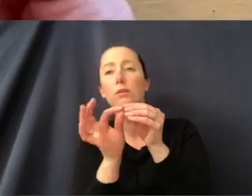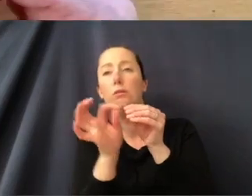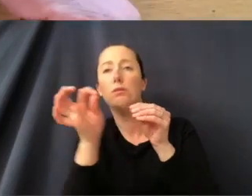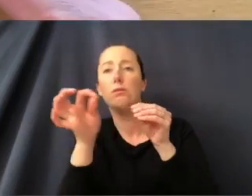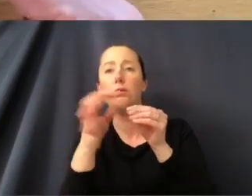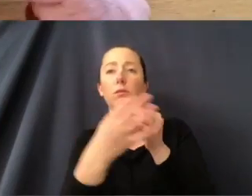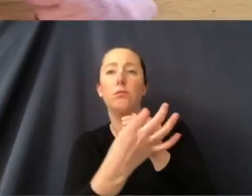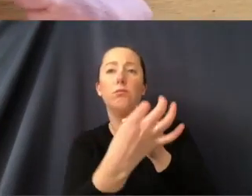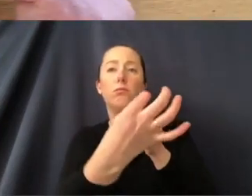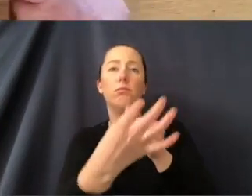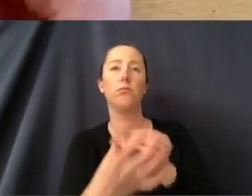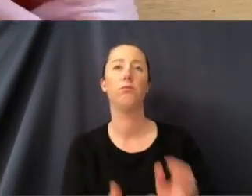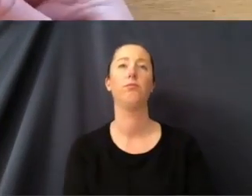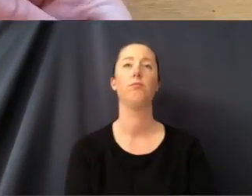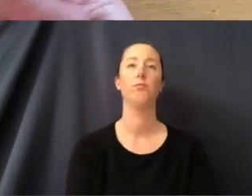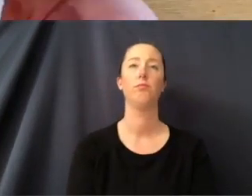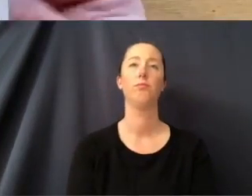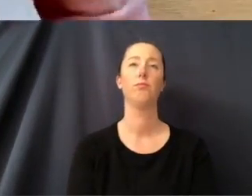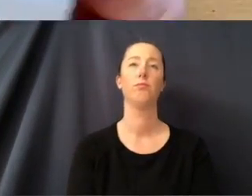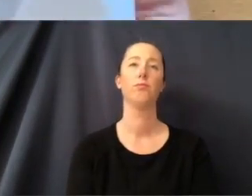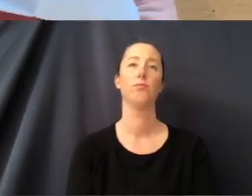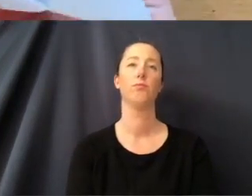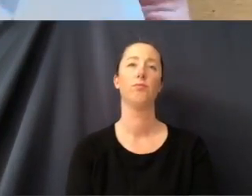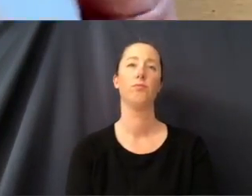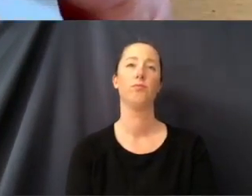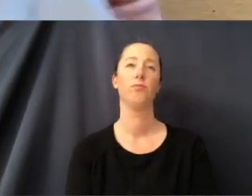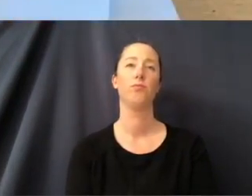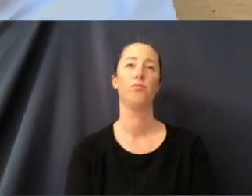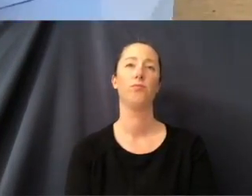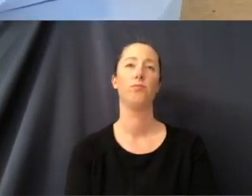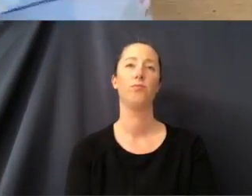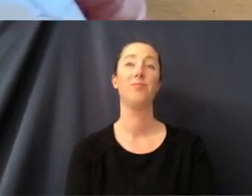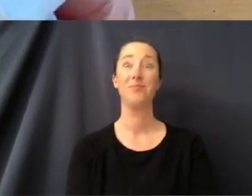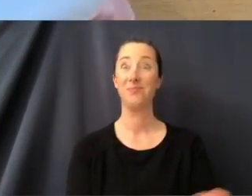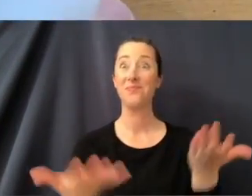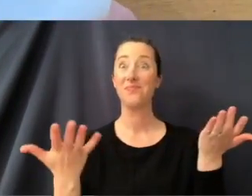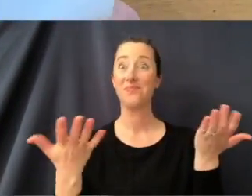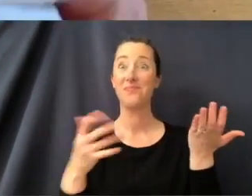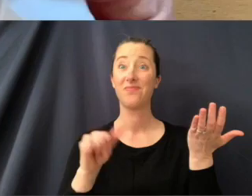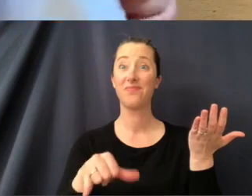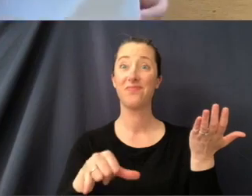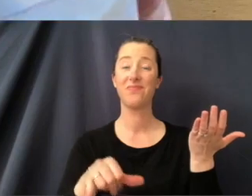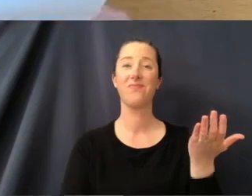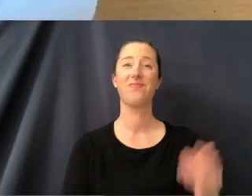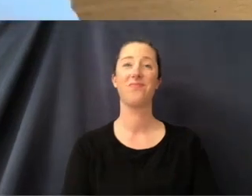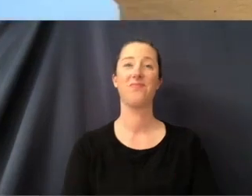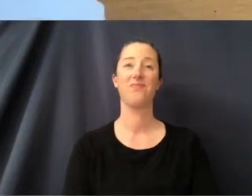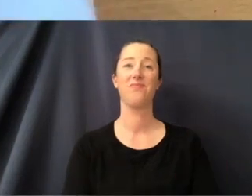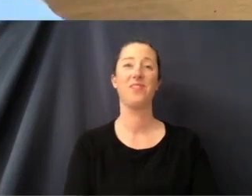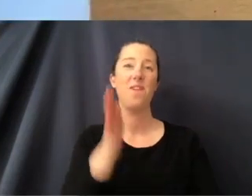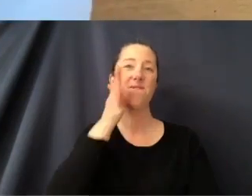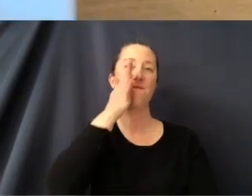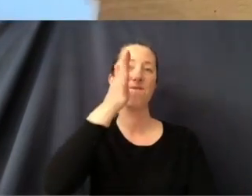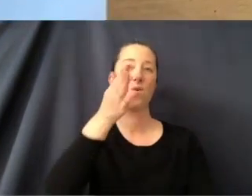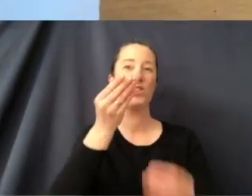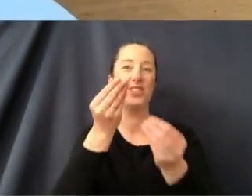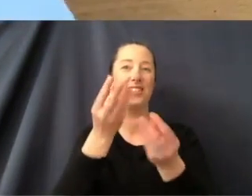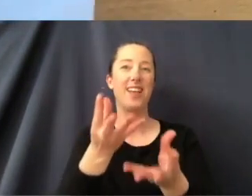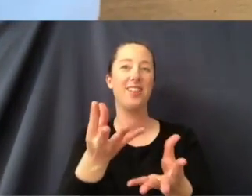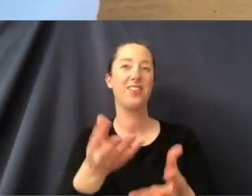like I did. And there you have it. You have your fortune teller. It's all